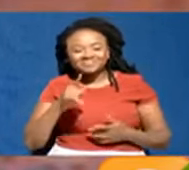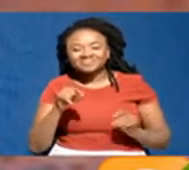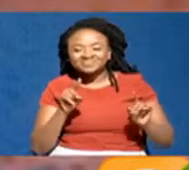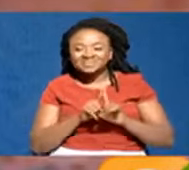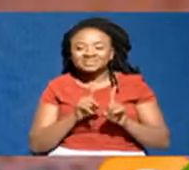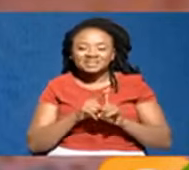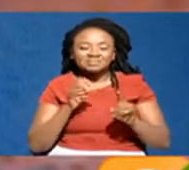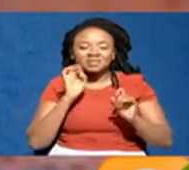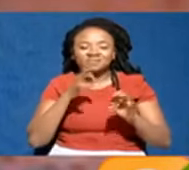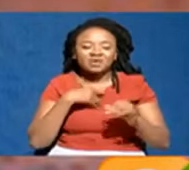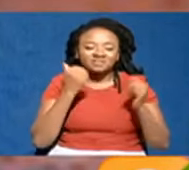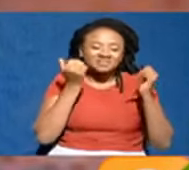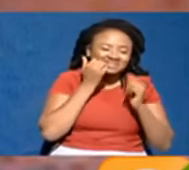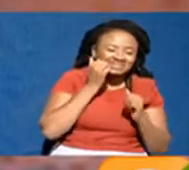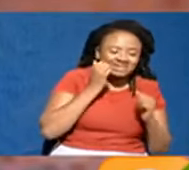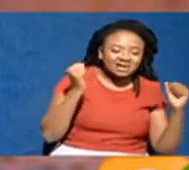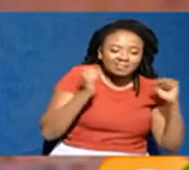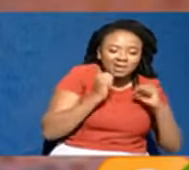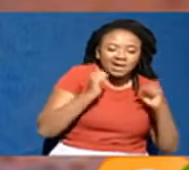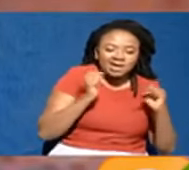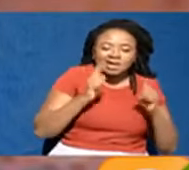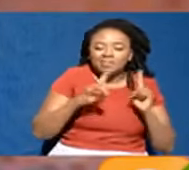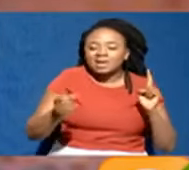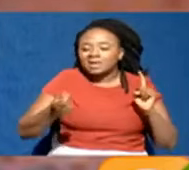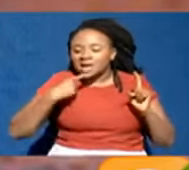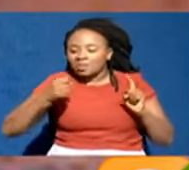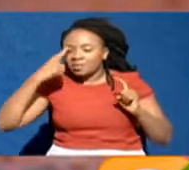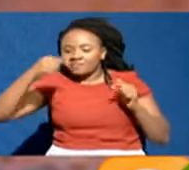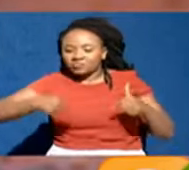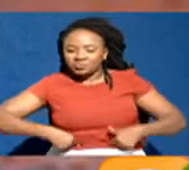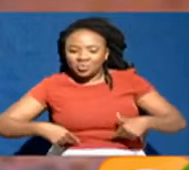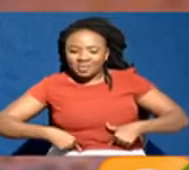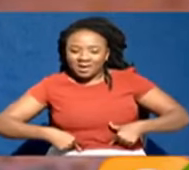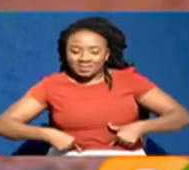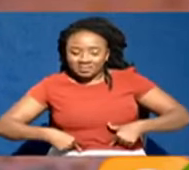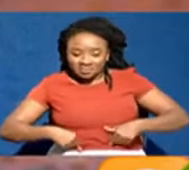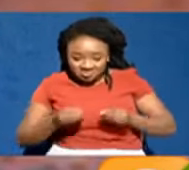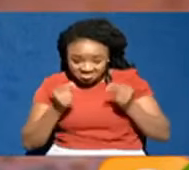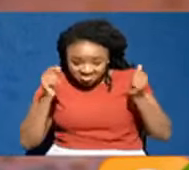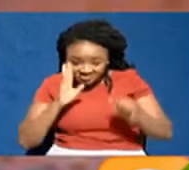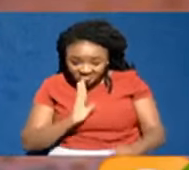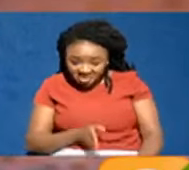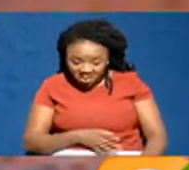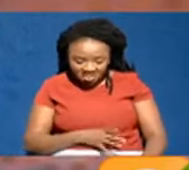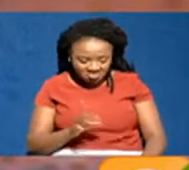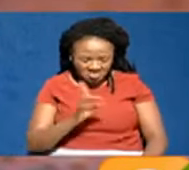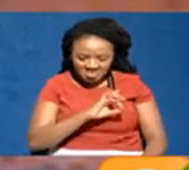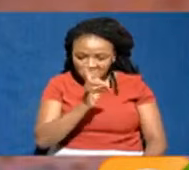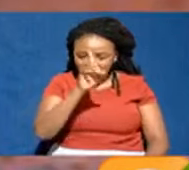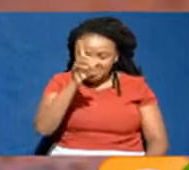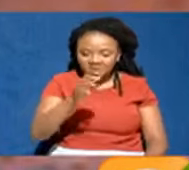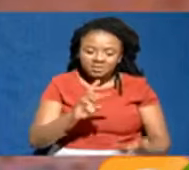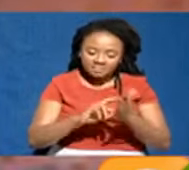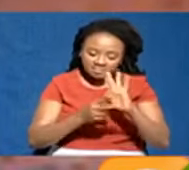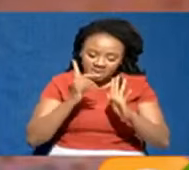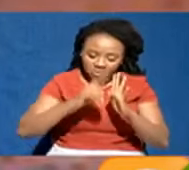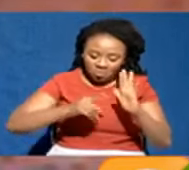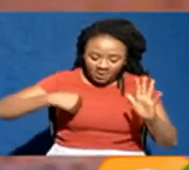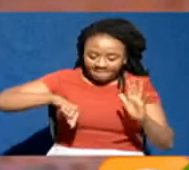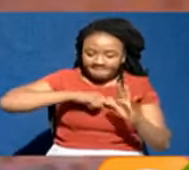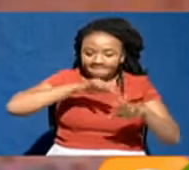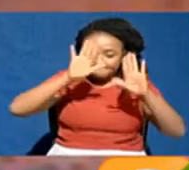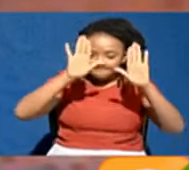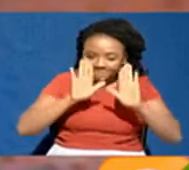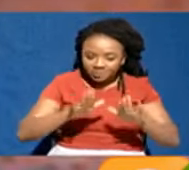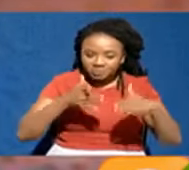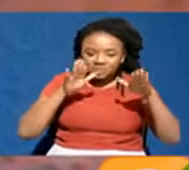treating a stomach problem. You will never get to heal. So we need to stop. We need to analyze the data